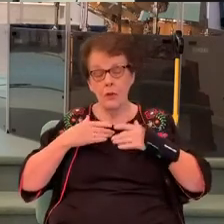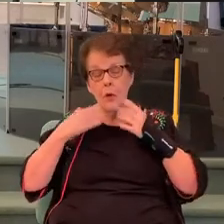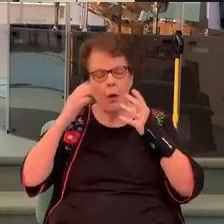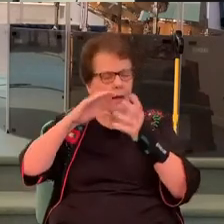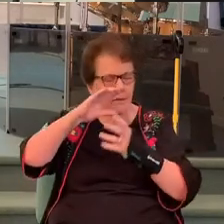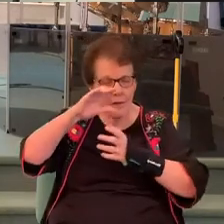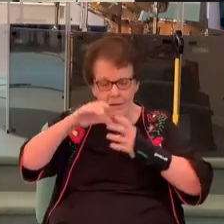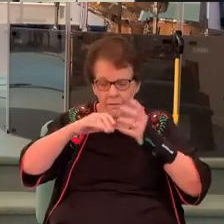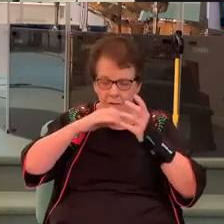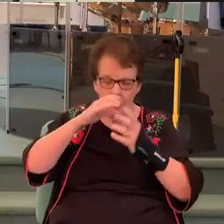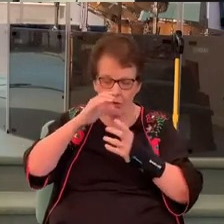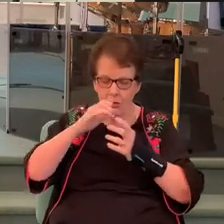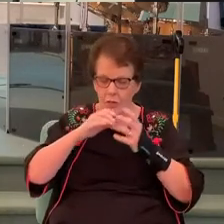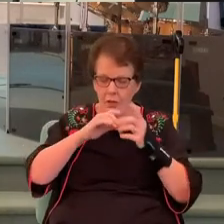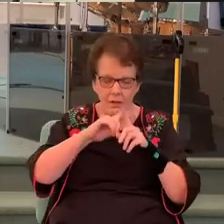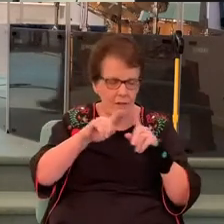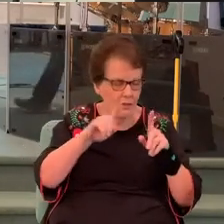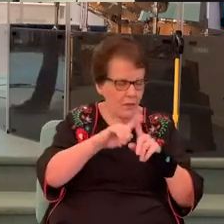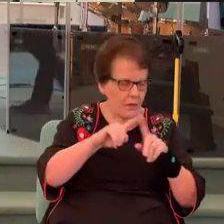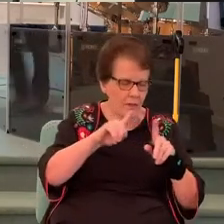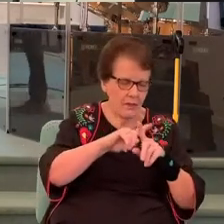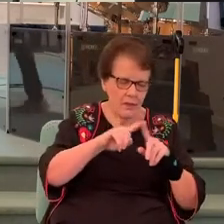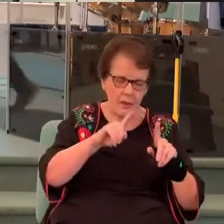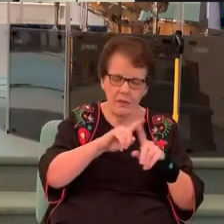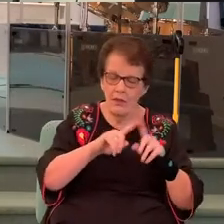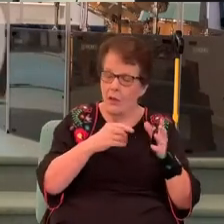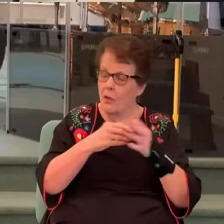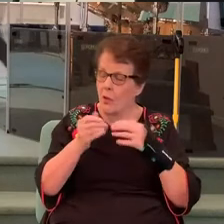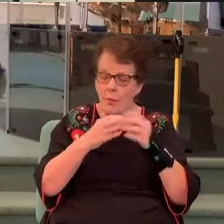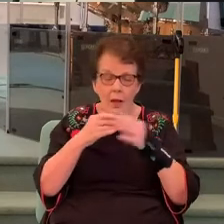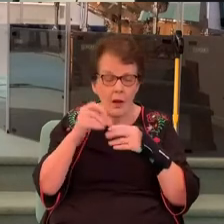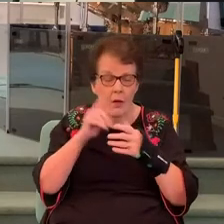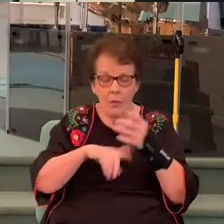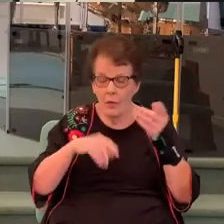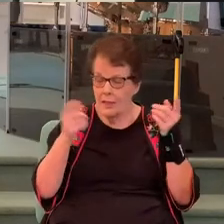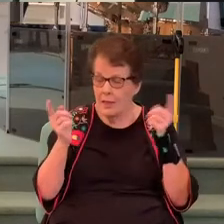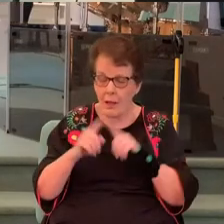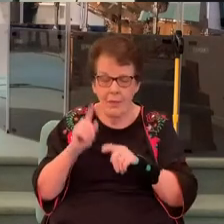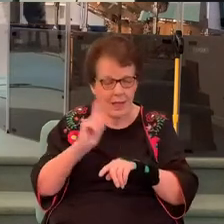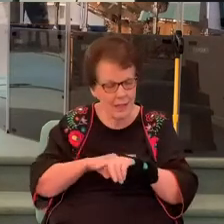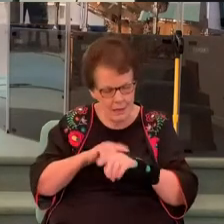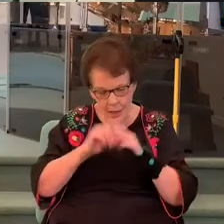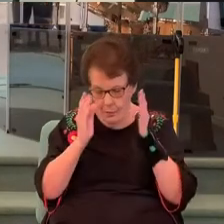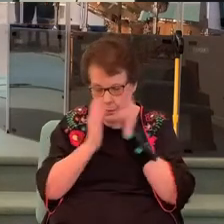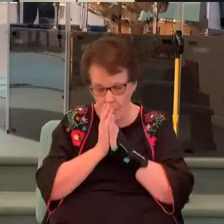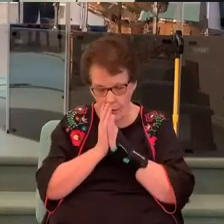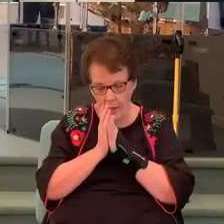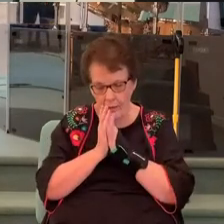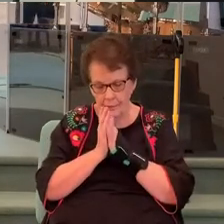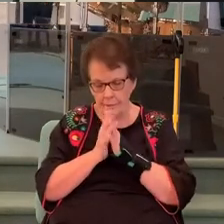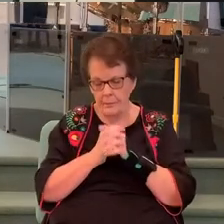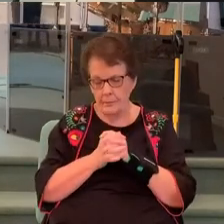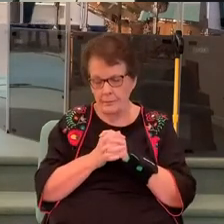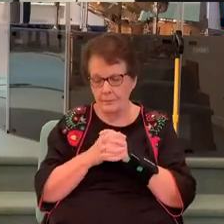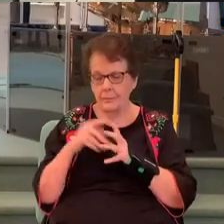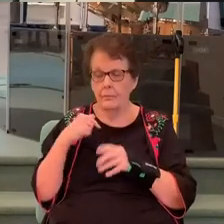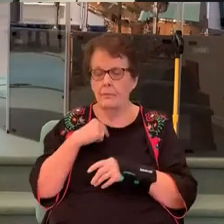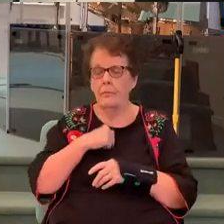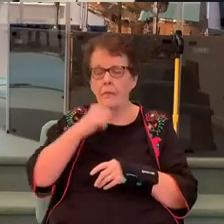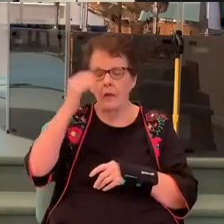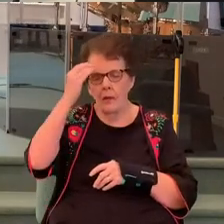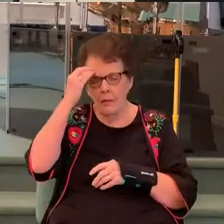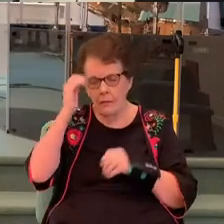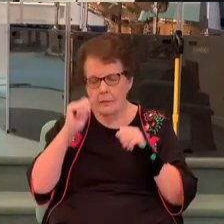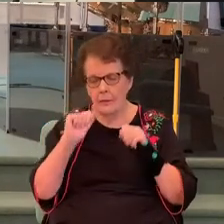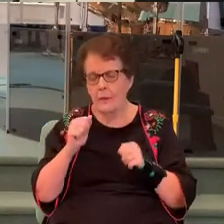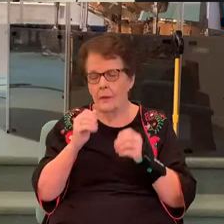confusion. And regardless of what's going on, it's a time to pray. We know that we can pray because